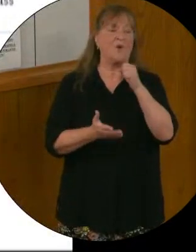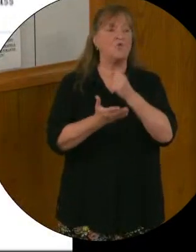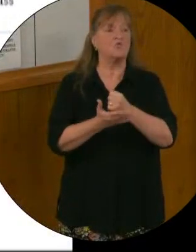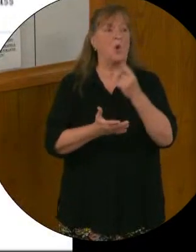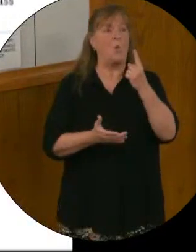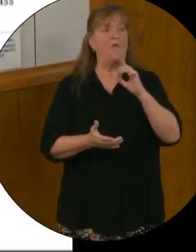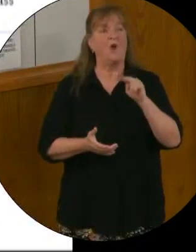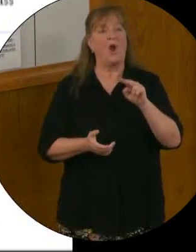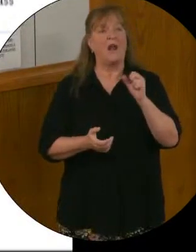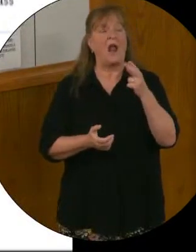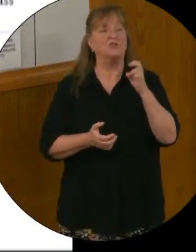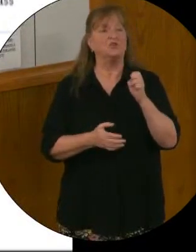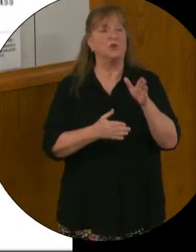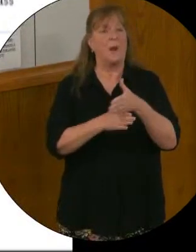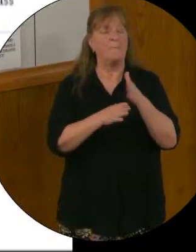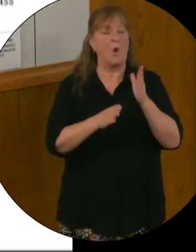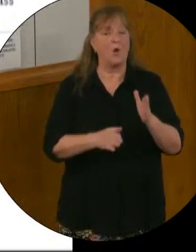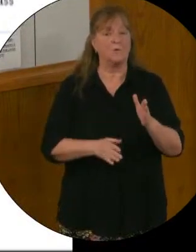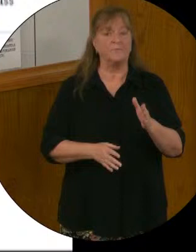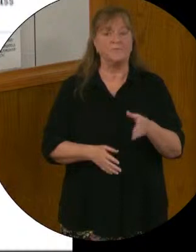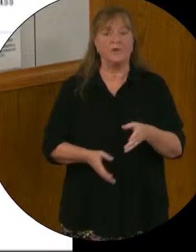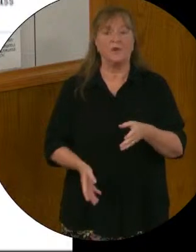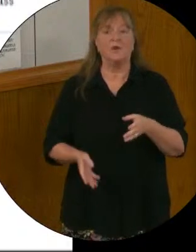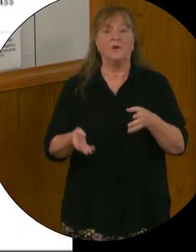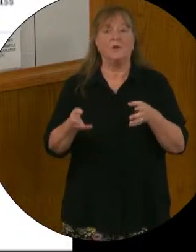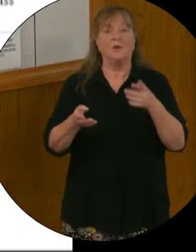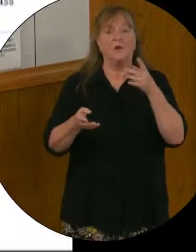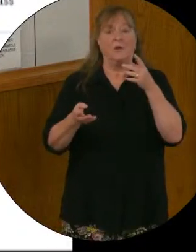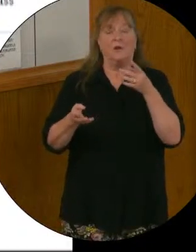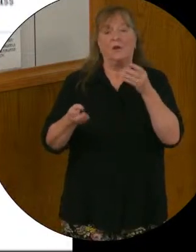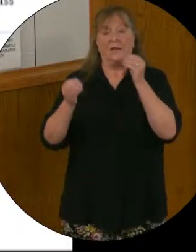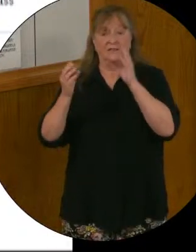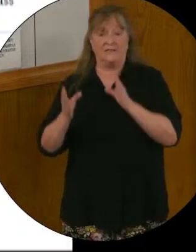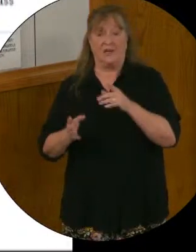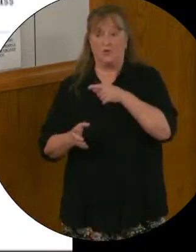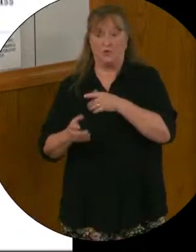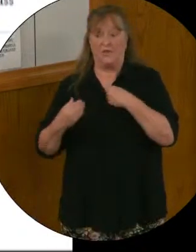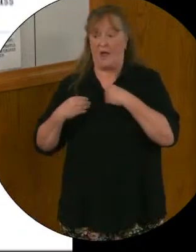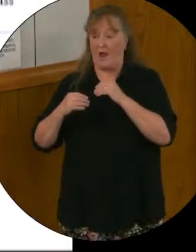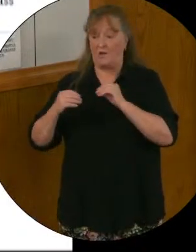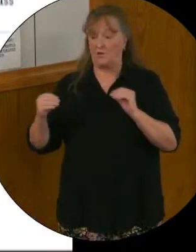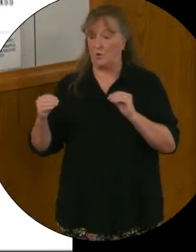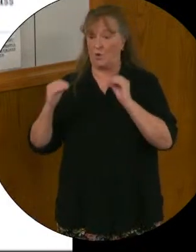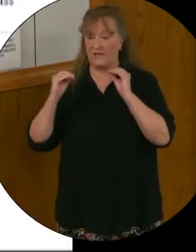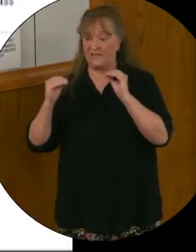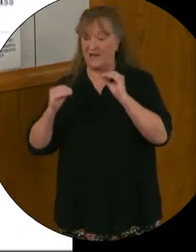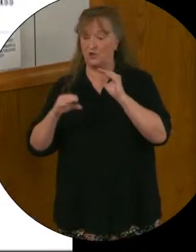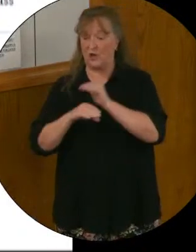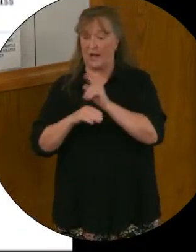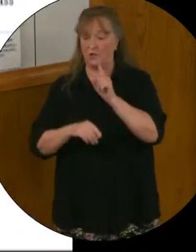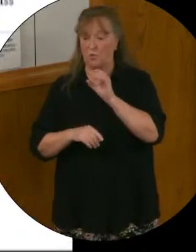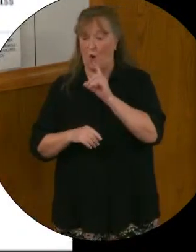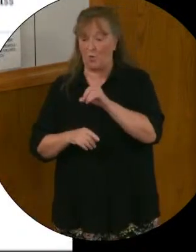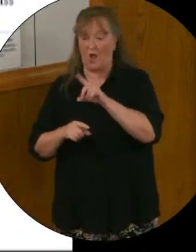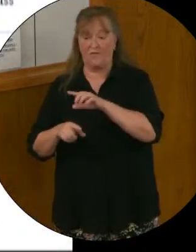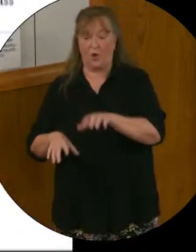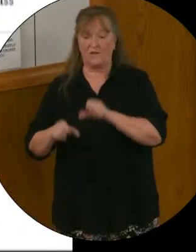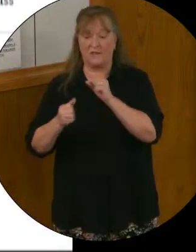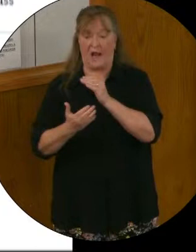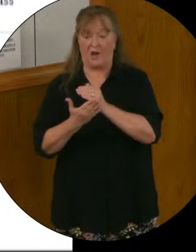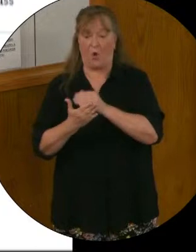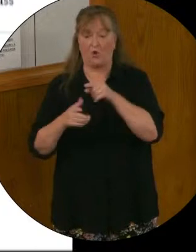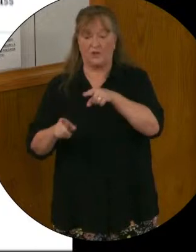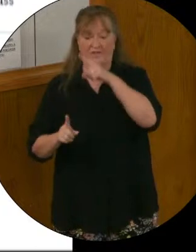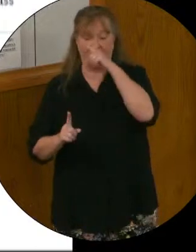of our NG partners. For teachers that may not have the necessary credentials in order to teach English 101, they're going to be taking a course